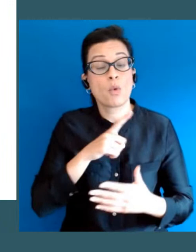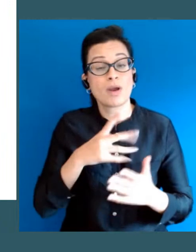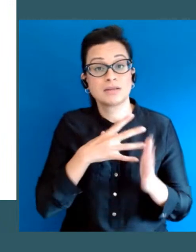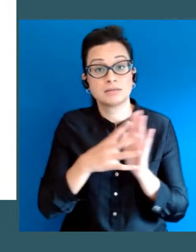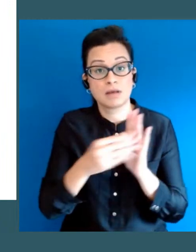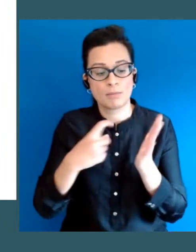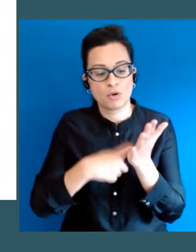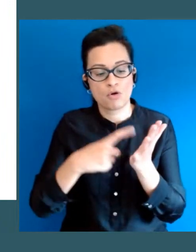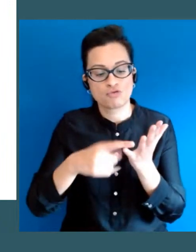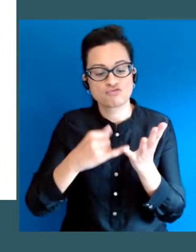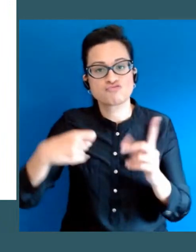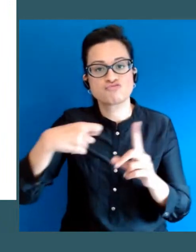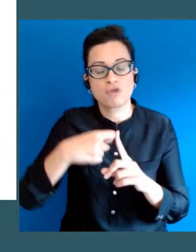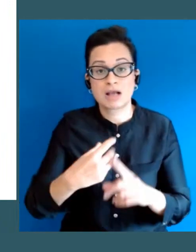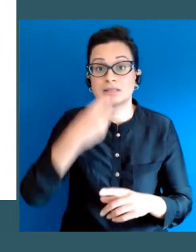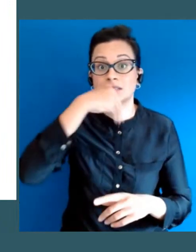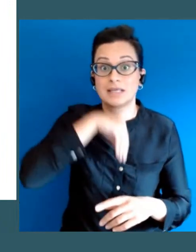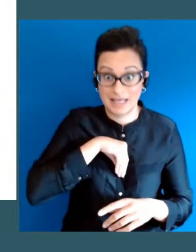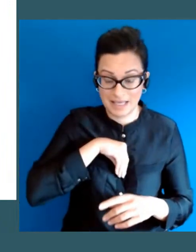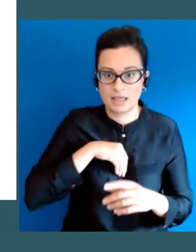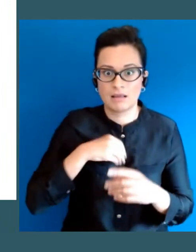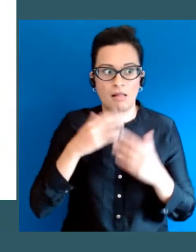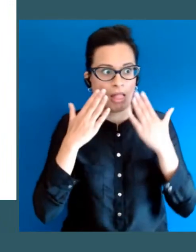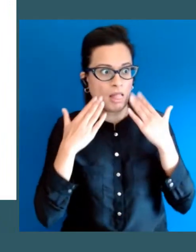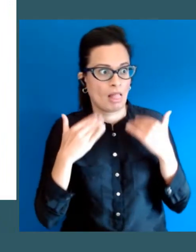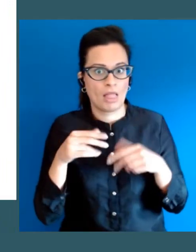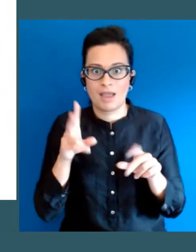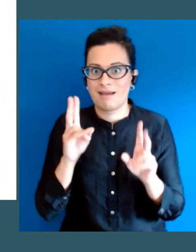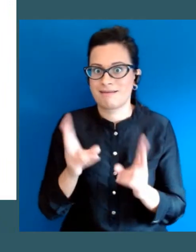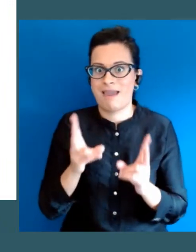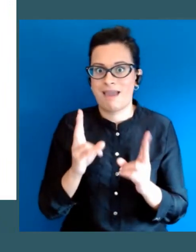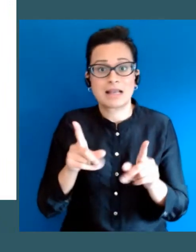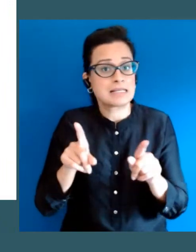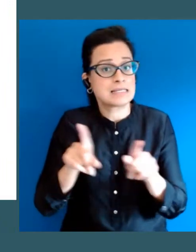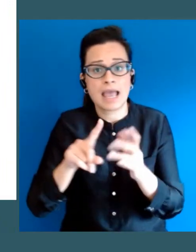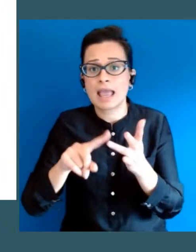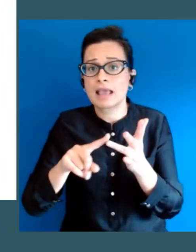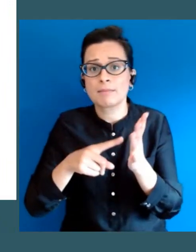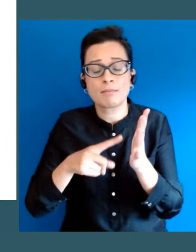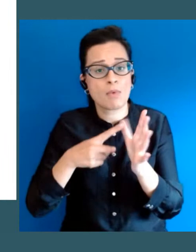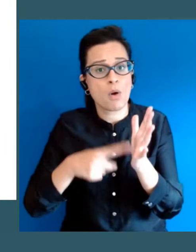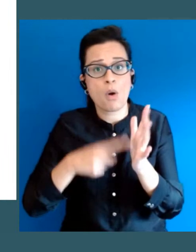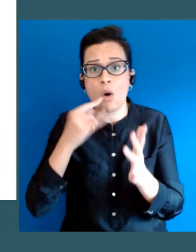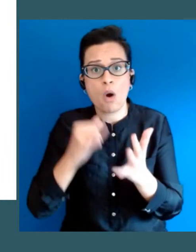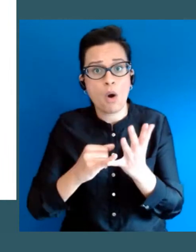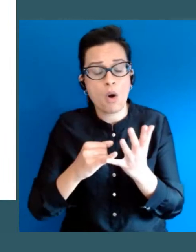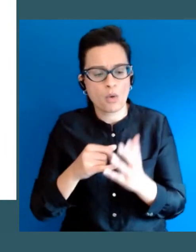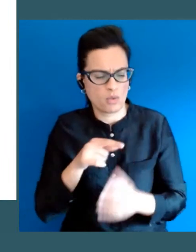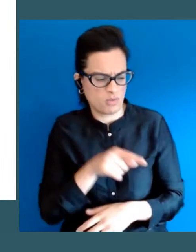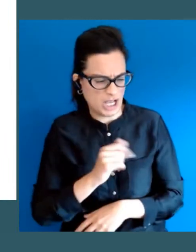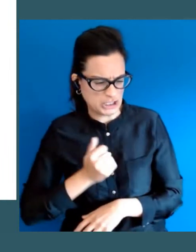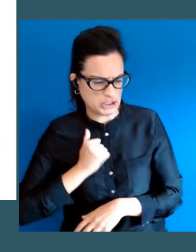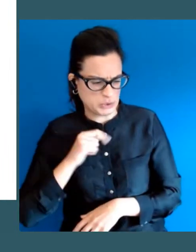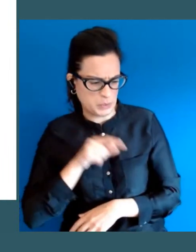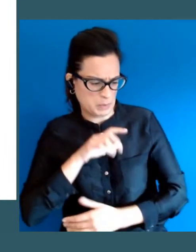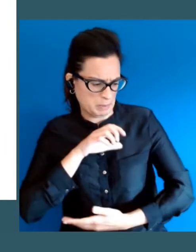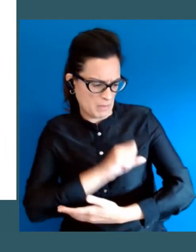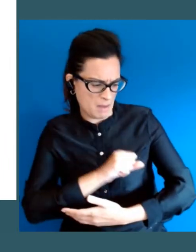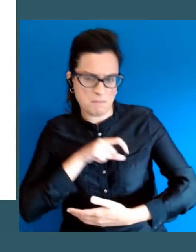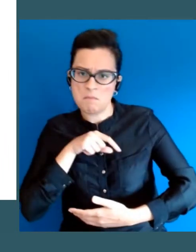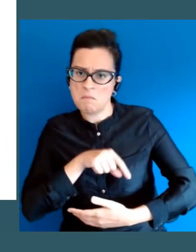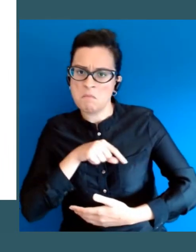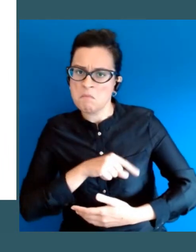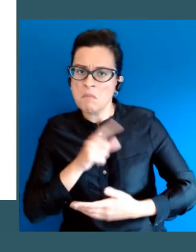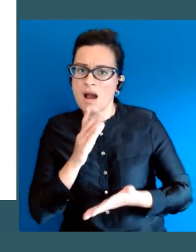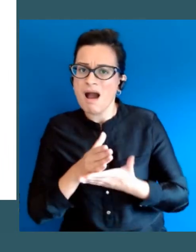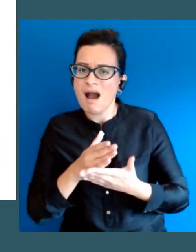pale, exactly the same as what happened with the oat reaction. And it was assumed that it was likely a likely reaction to